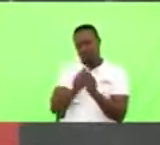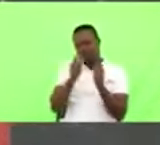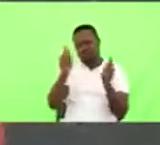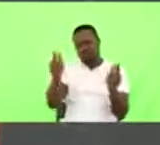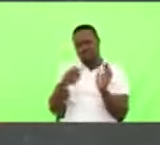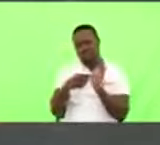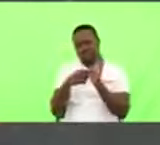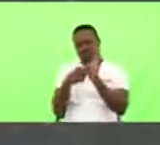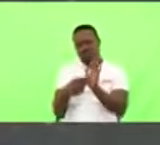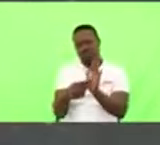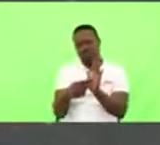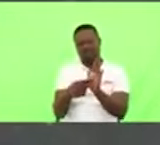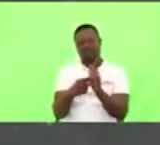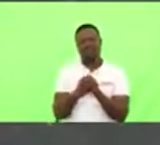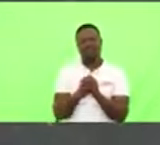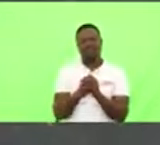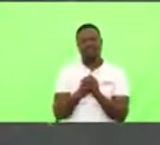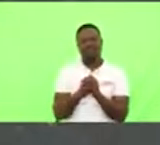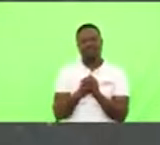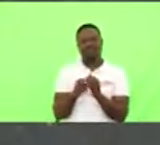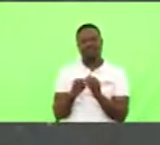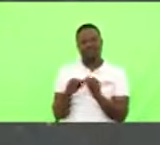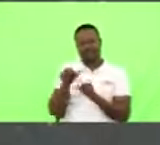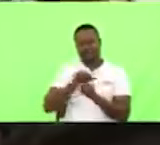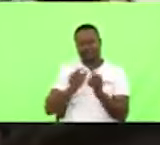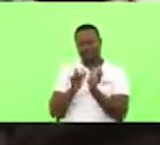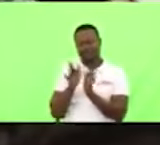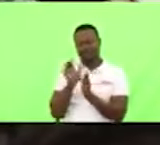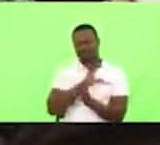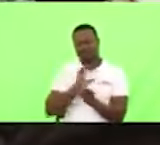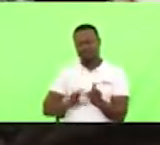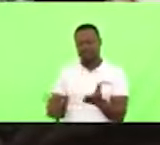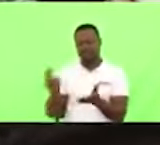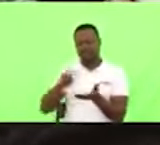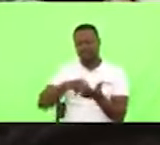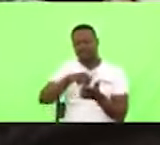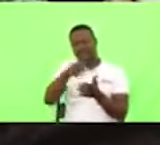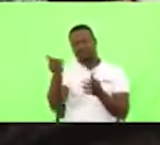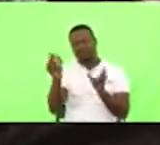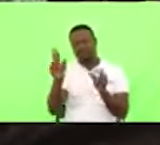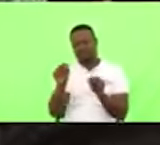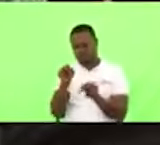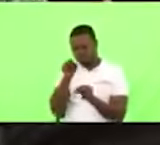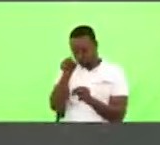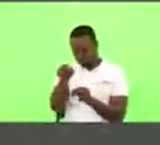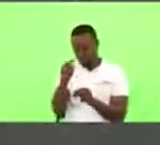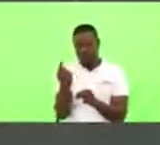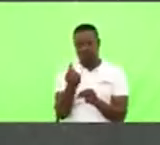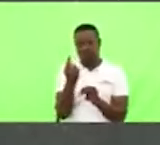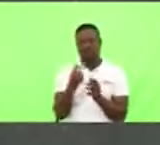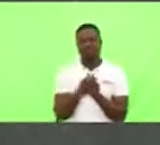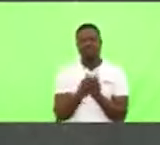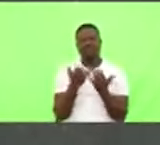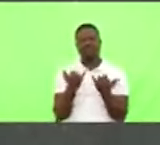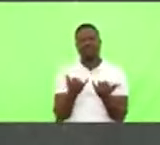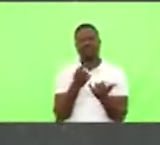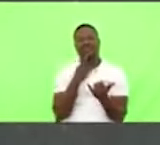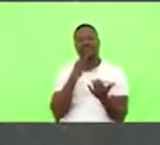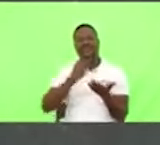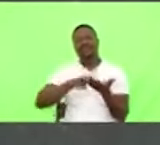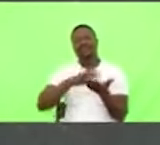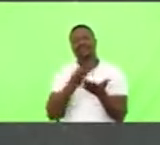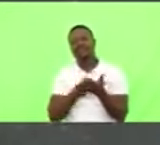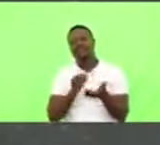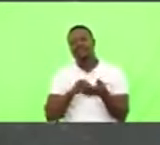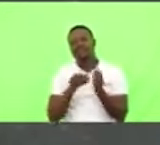proof of the resurrection. Nobody else. To when we say witness, is